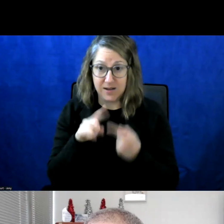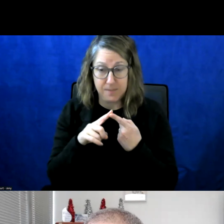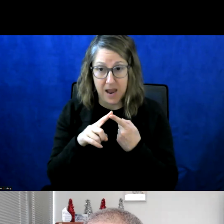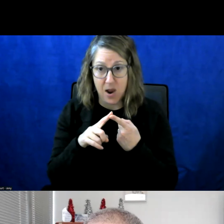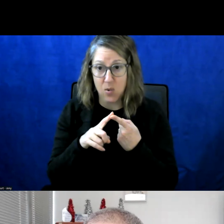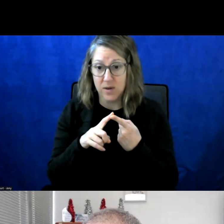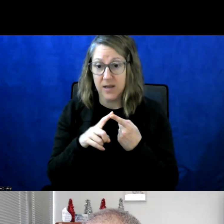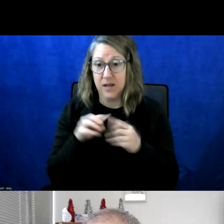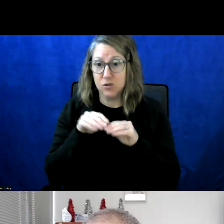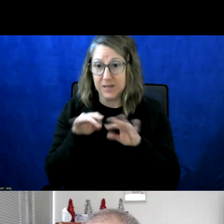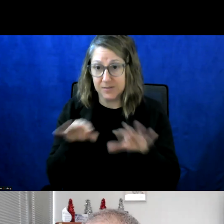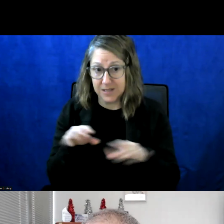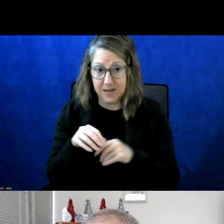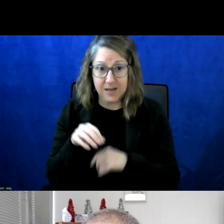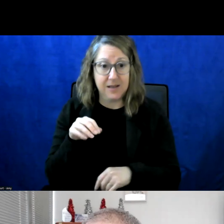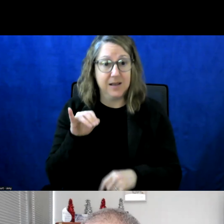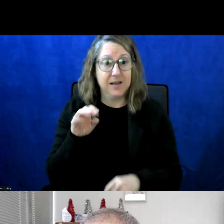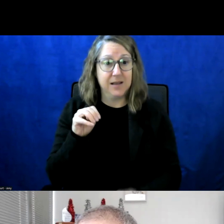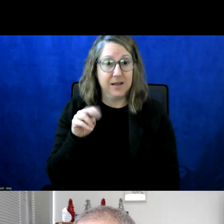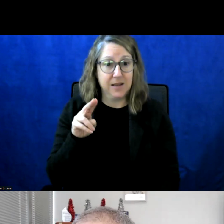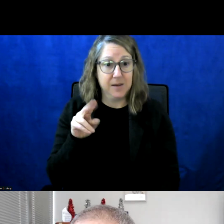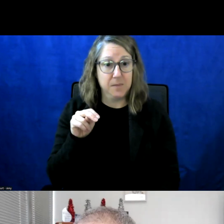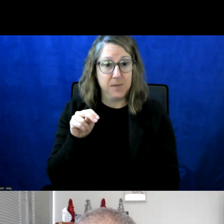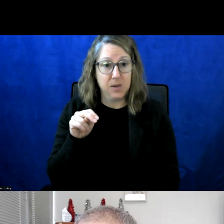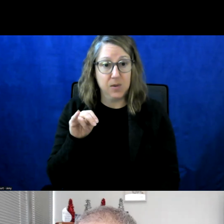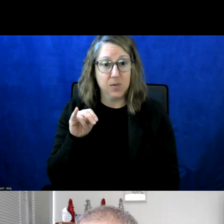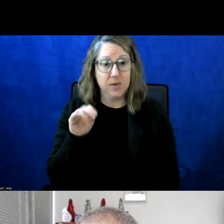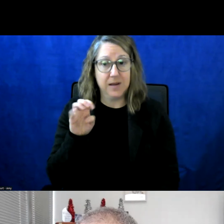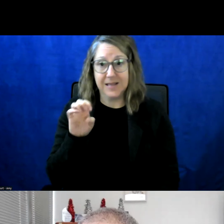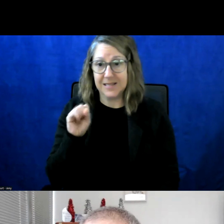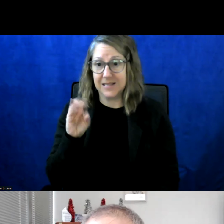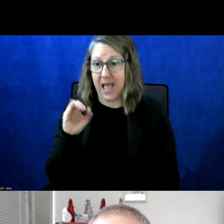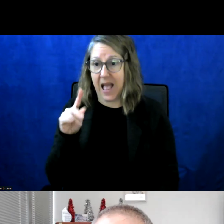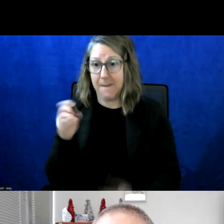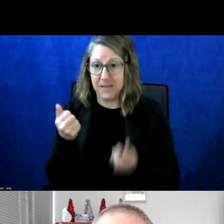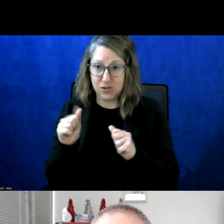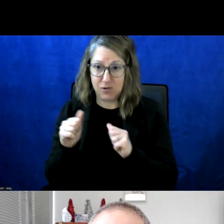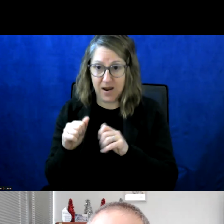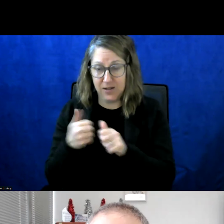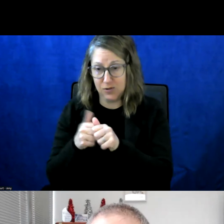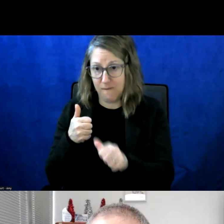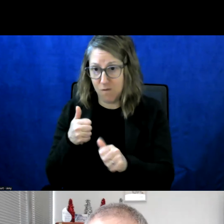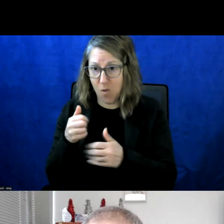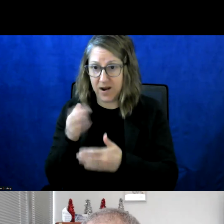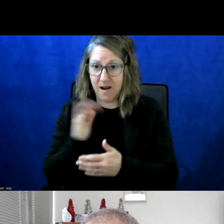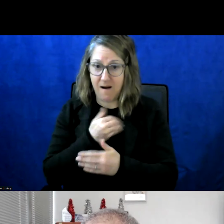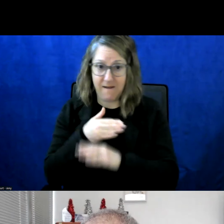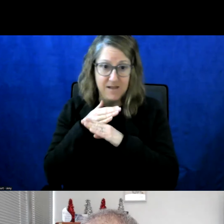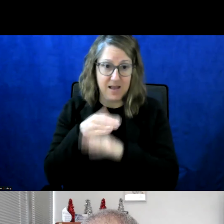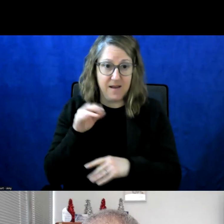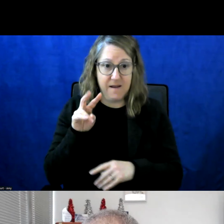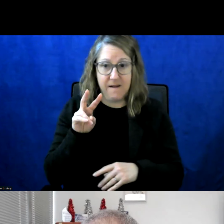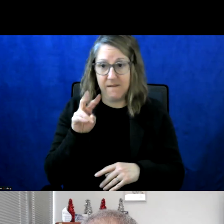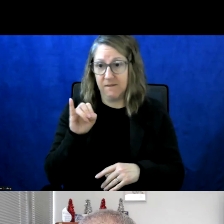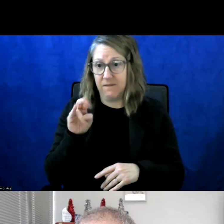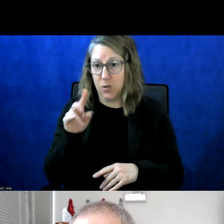immune escape. We're seeing that with Omicron. It wants to get around the defenses that we put up. Virulence means how sick it makes you. So I just